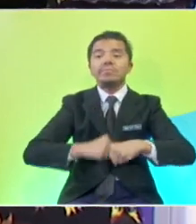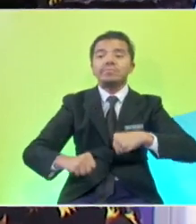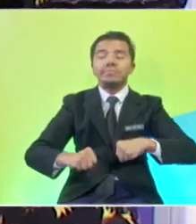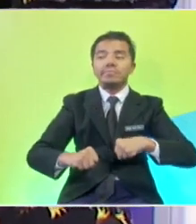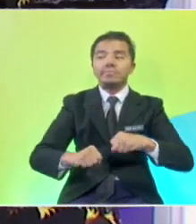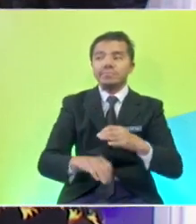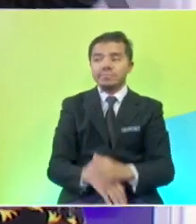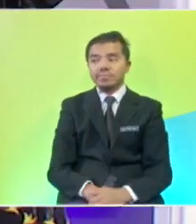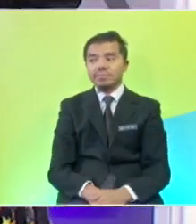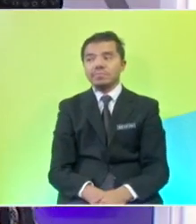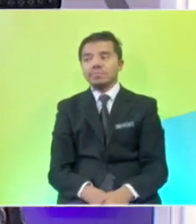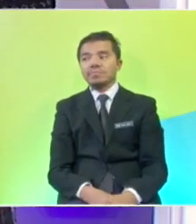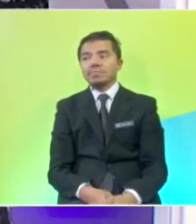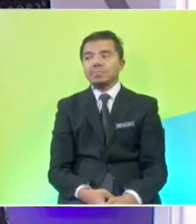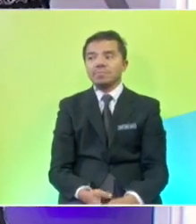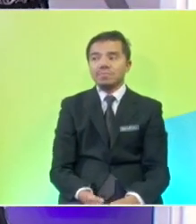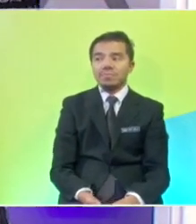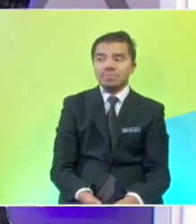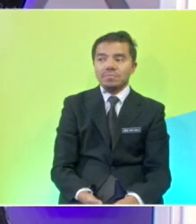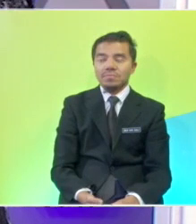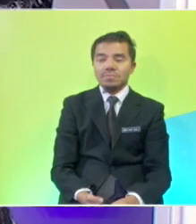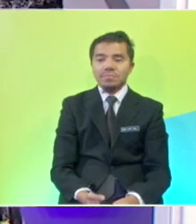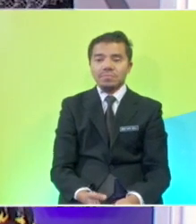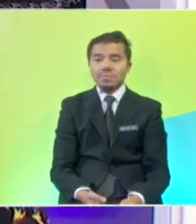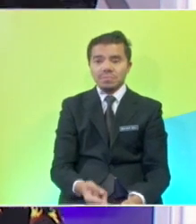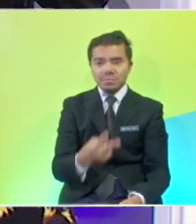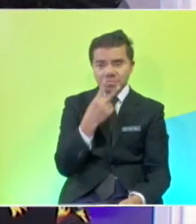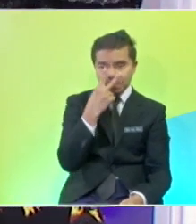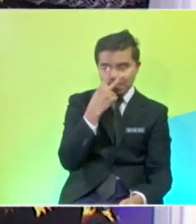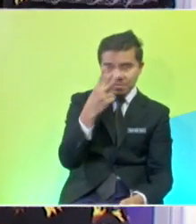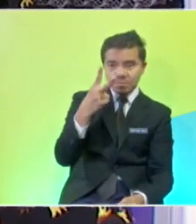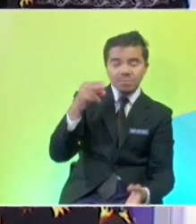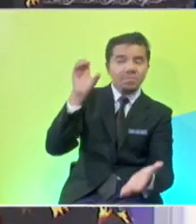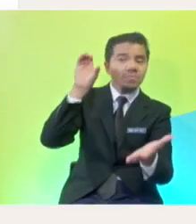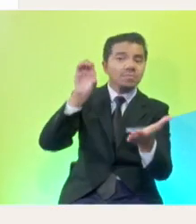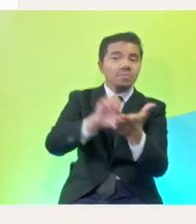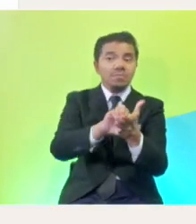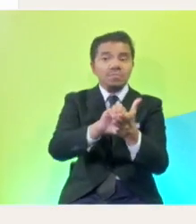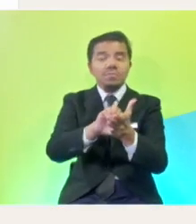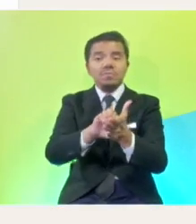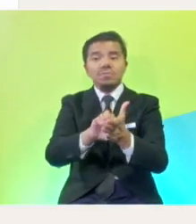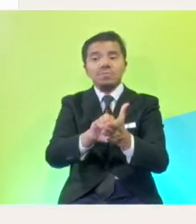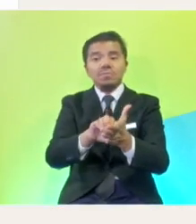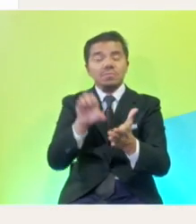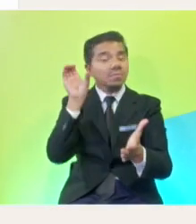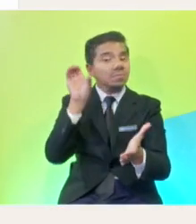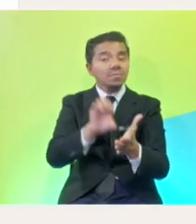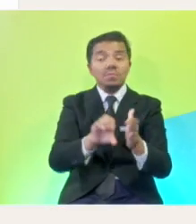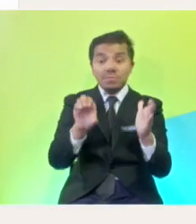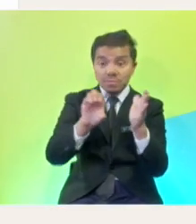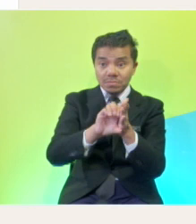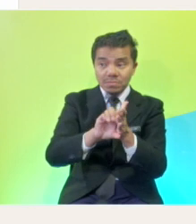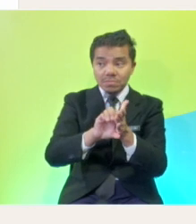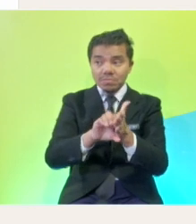next is, okay, when it's not working, it's not functioning, another thing will happen is body imbalance